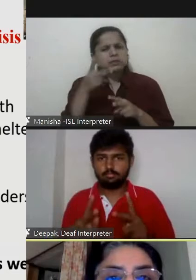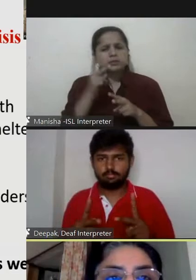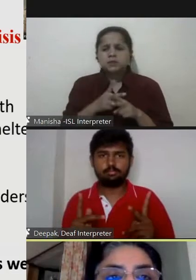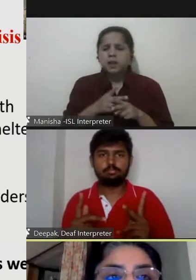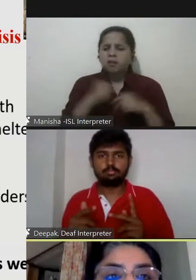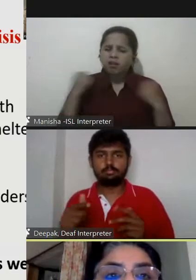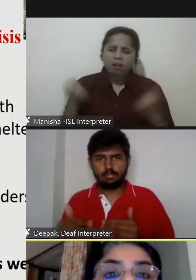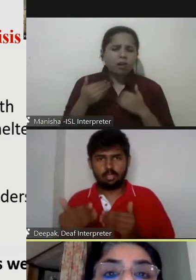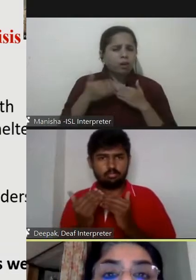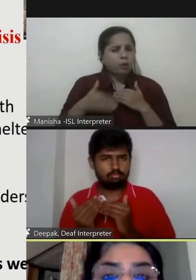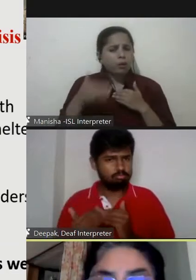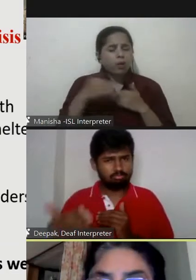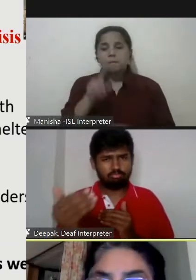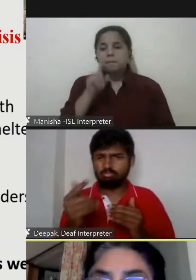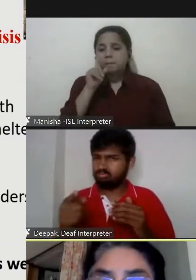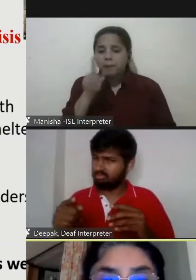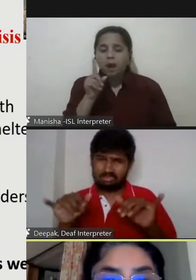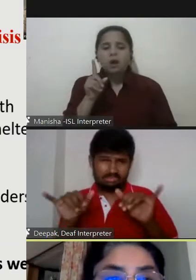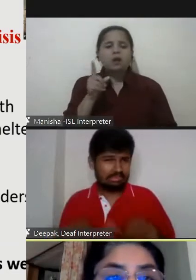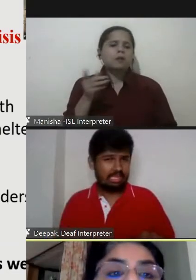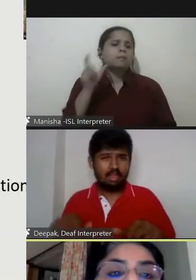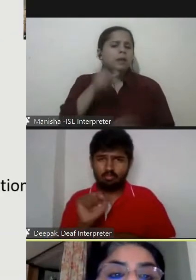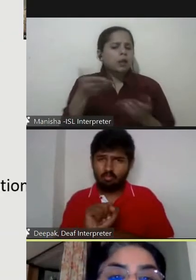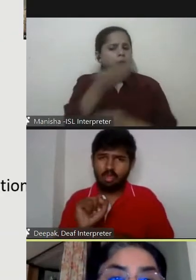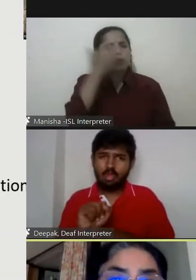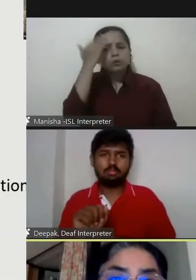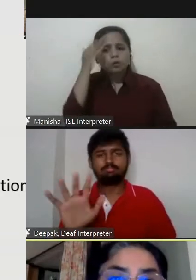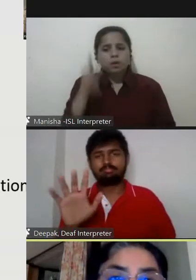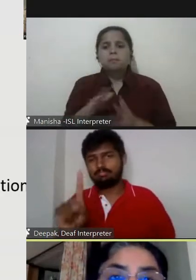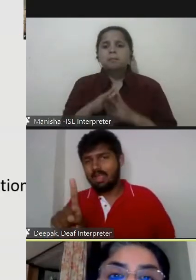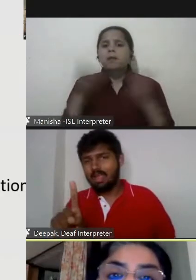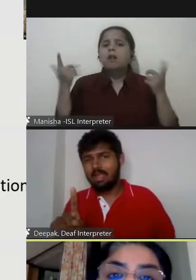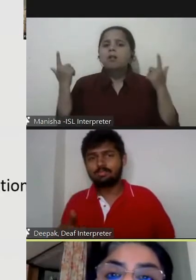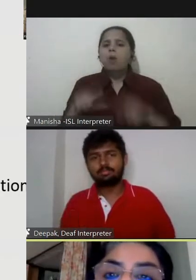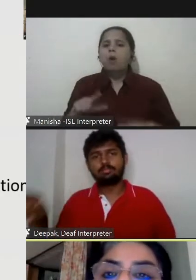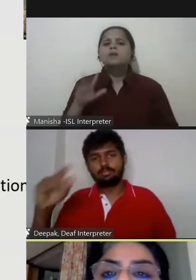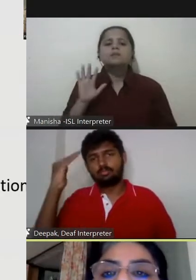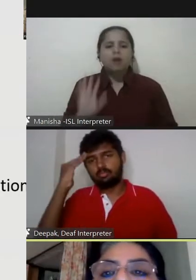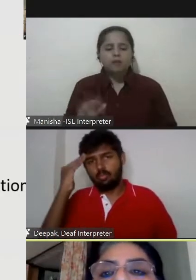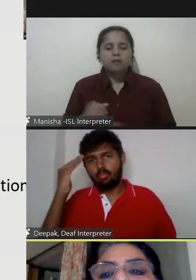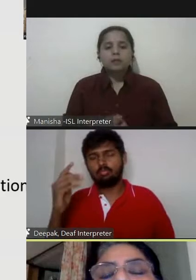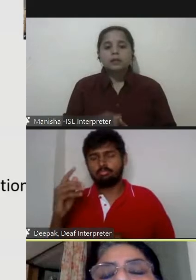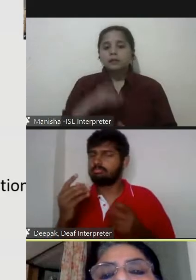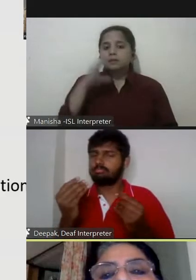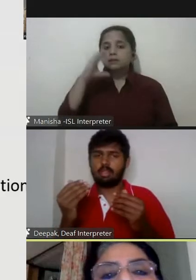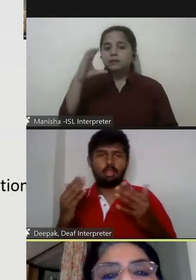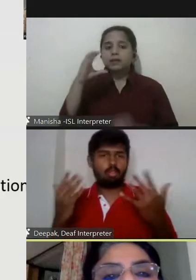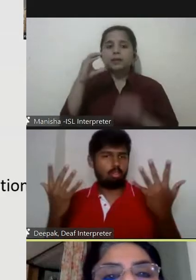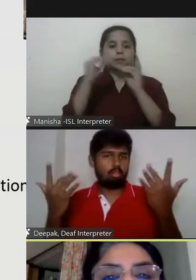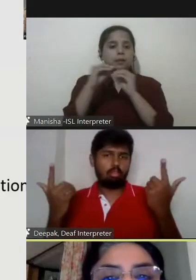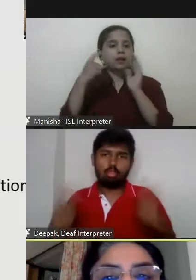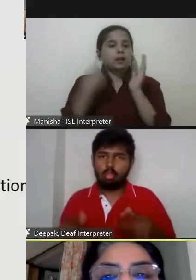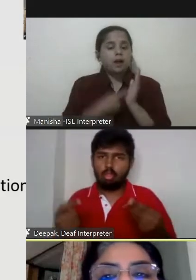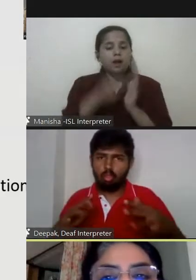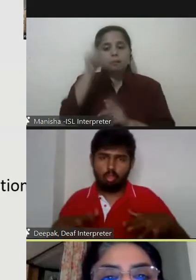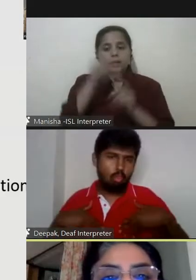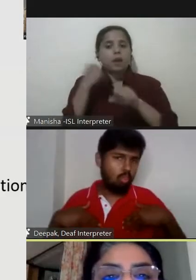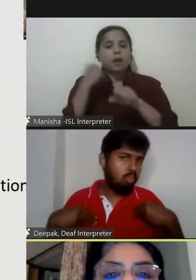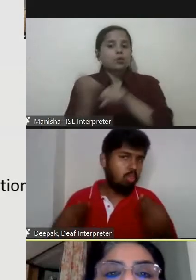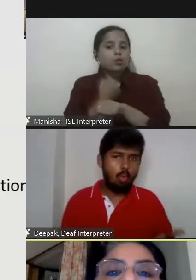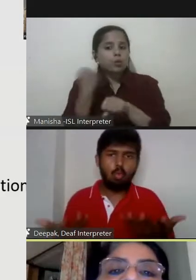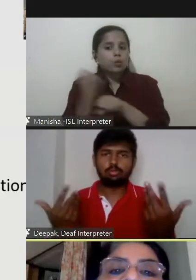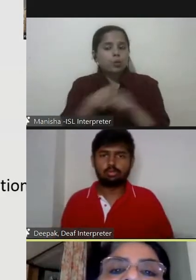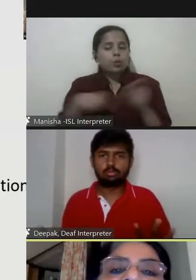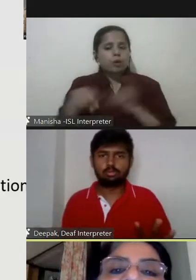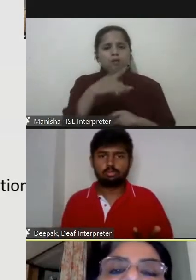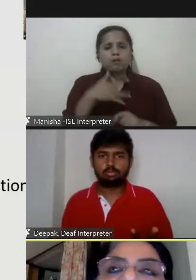that there was such huge loss. The CBR workers were at the center of this.